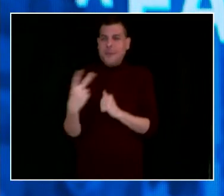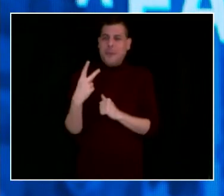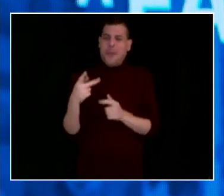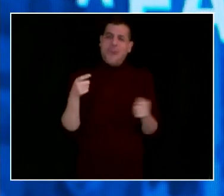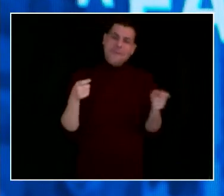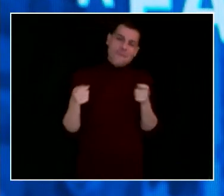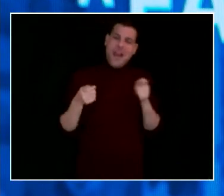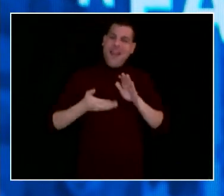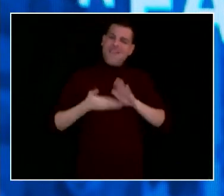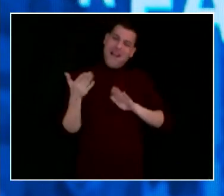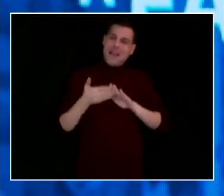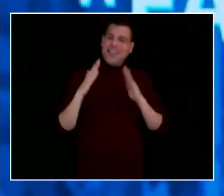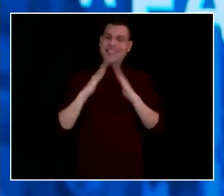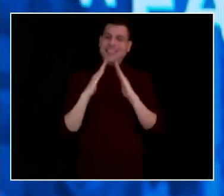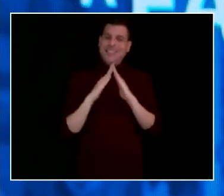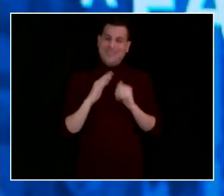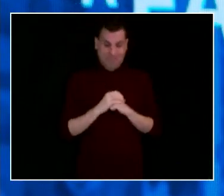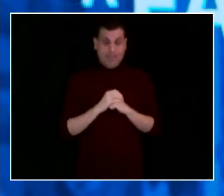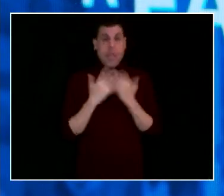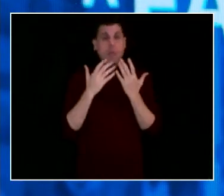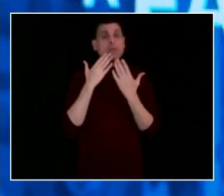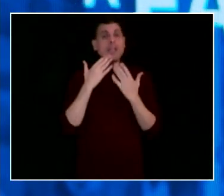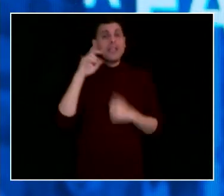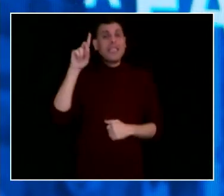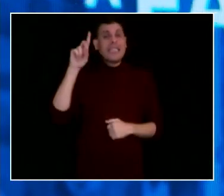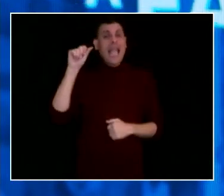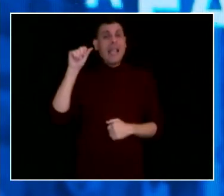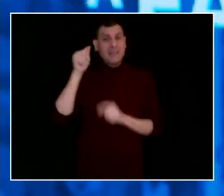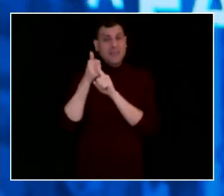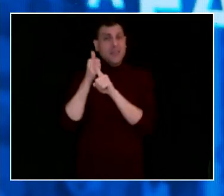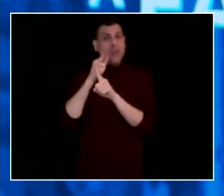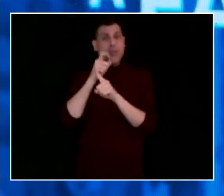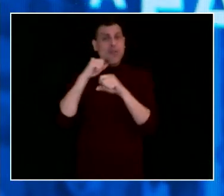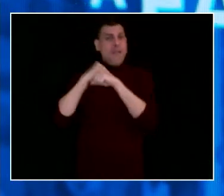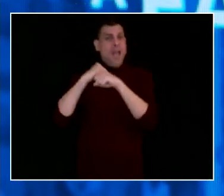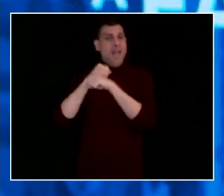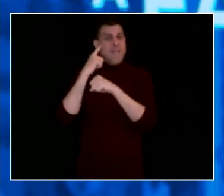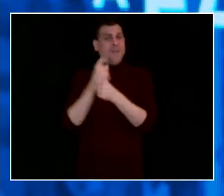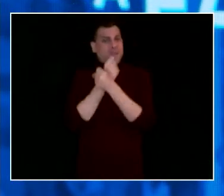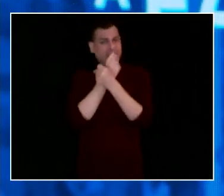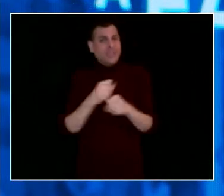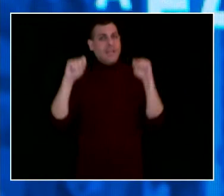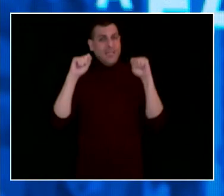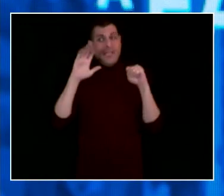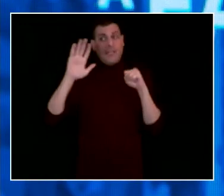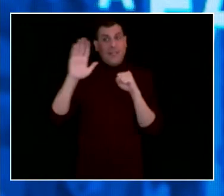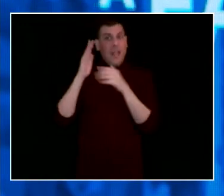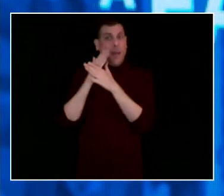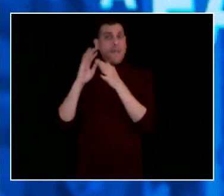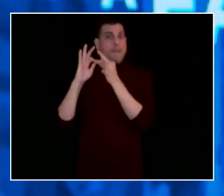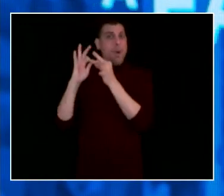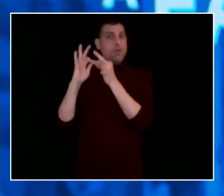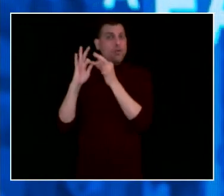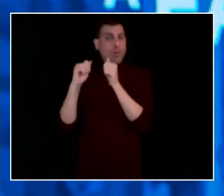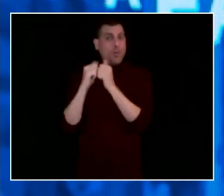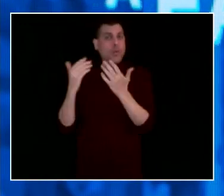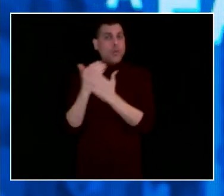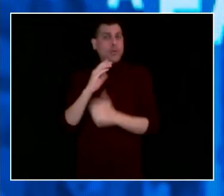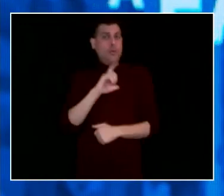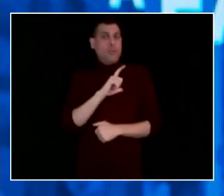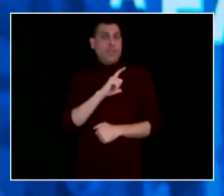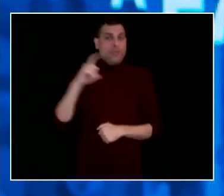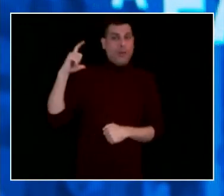our district attorneys who are keeping the city safe in the partnership they're showing with the new police commissioner,